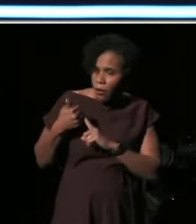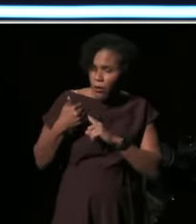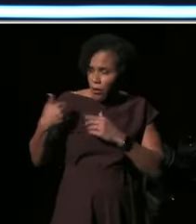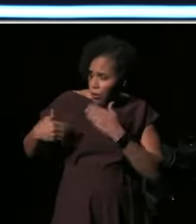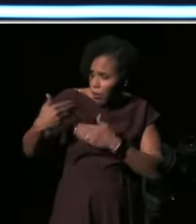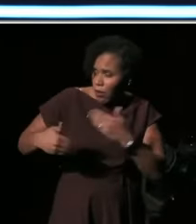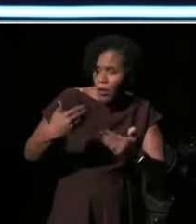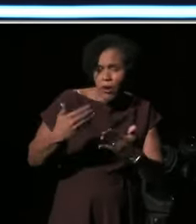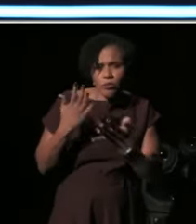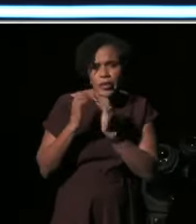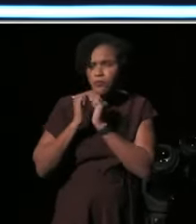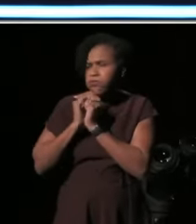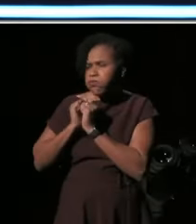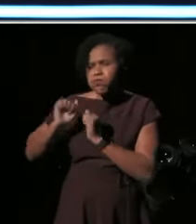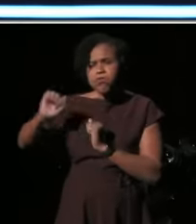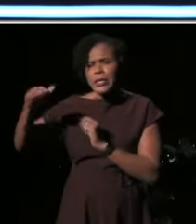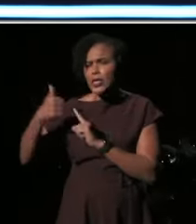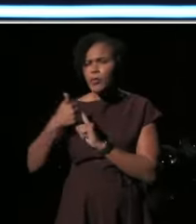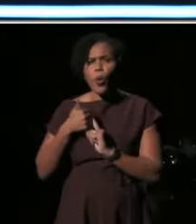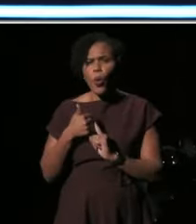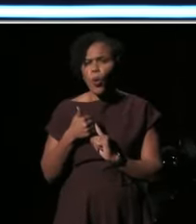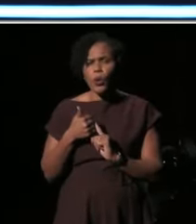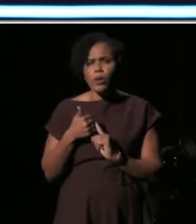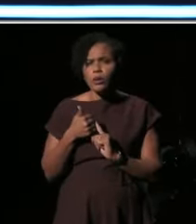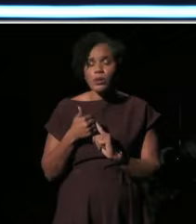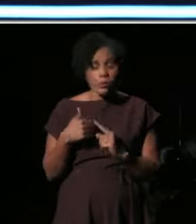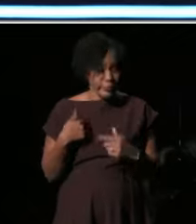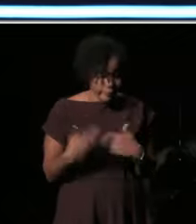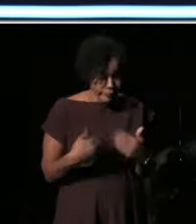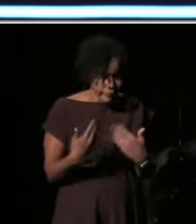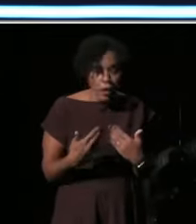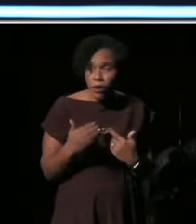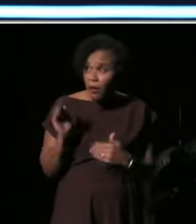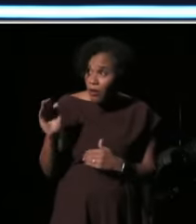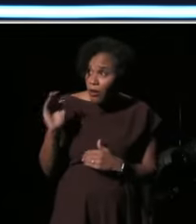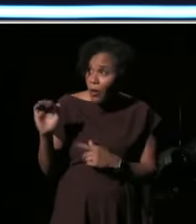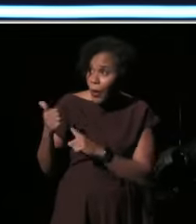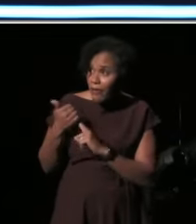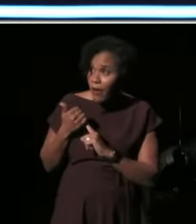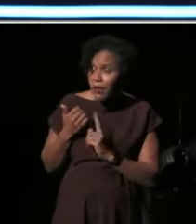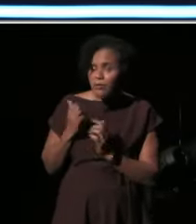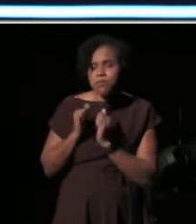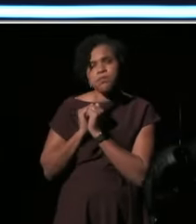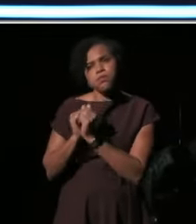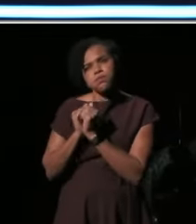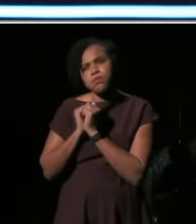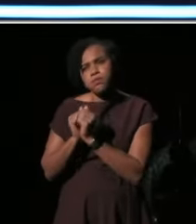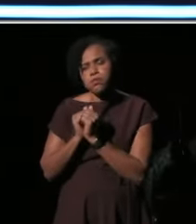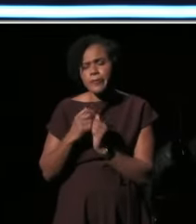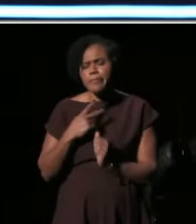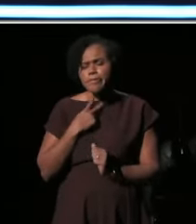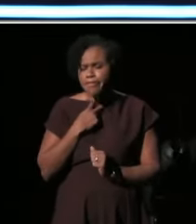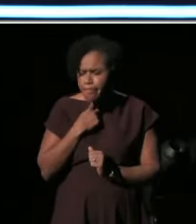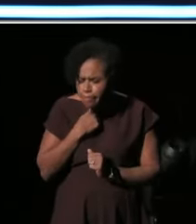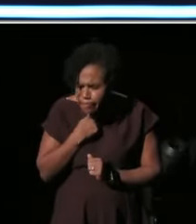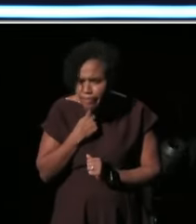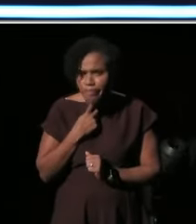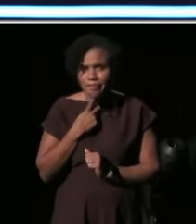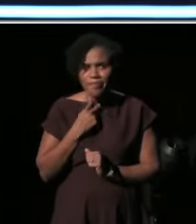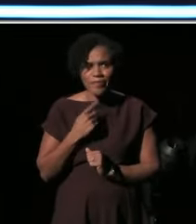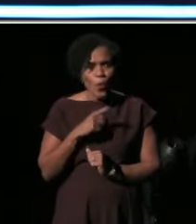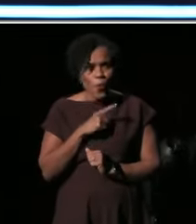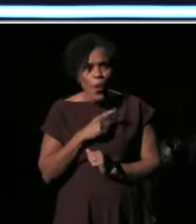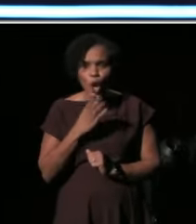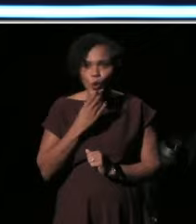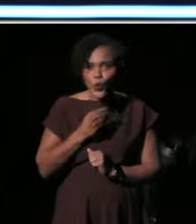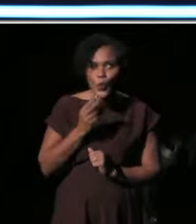I've so appreciated Roger's support, really whatever I was doing, and his advice. I think we'll all miss him because we're so used to seeing him